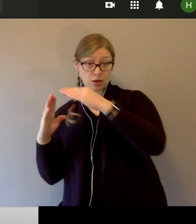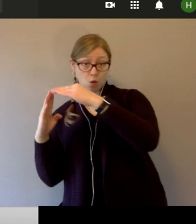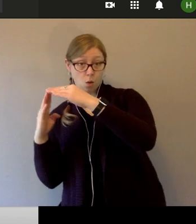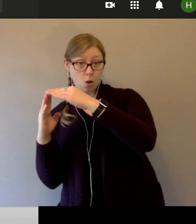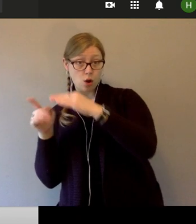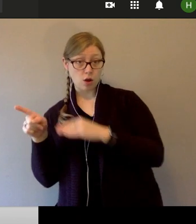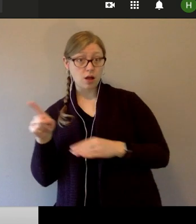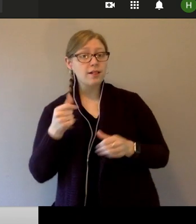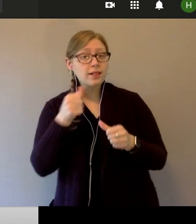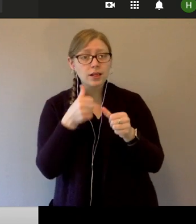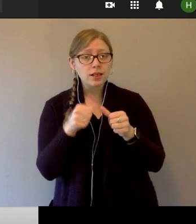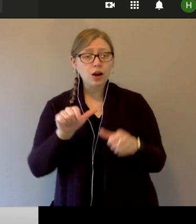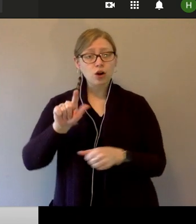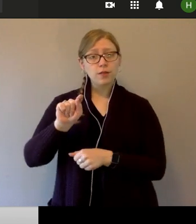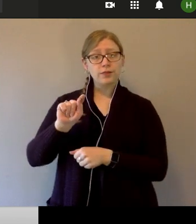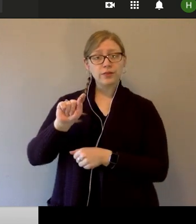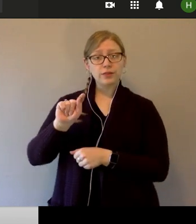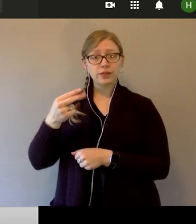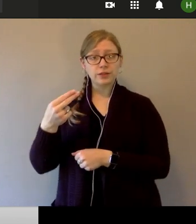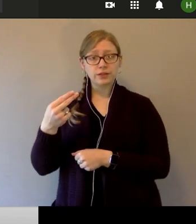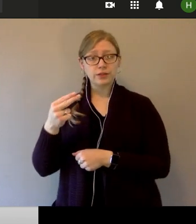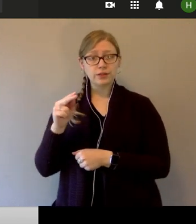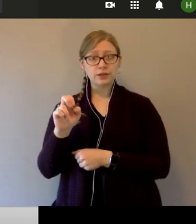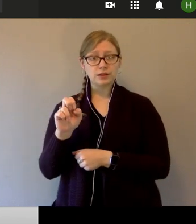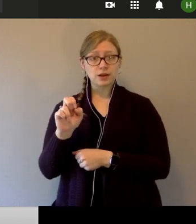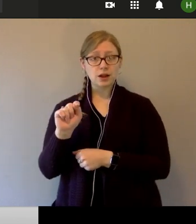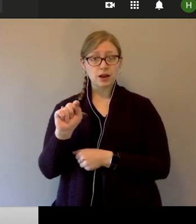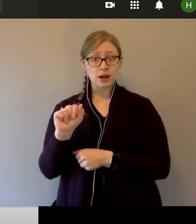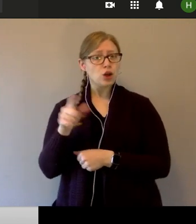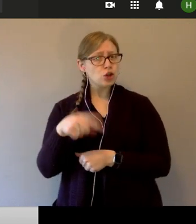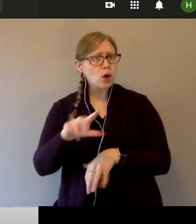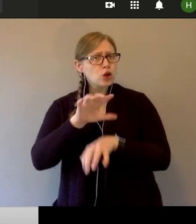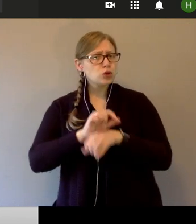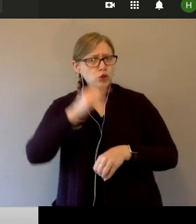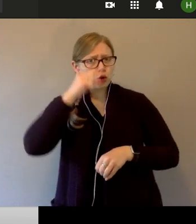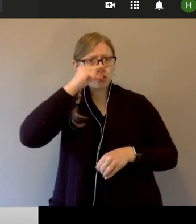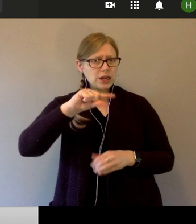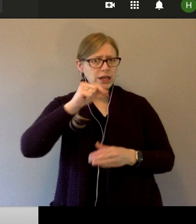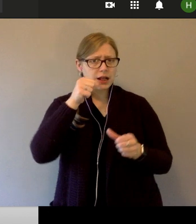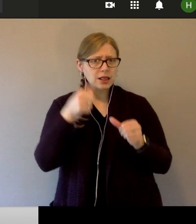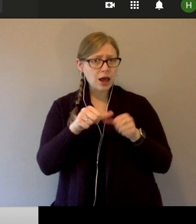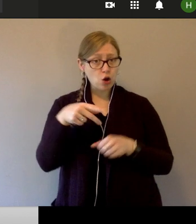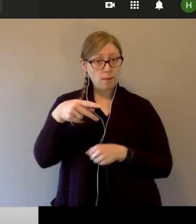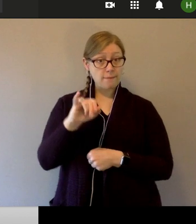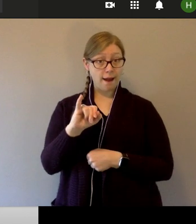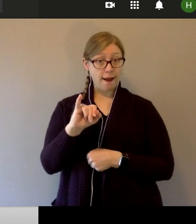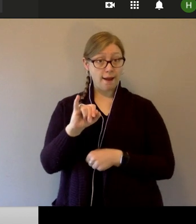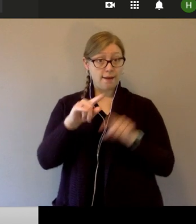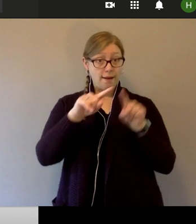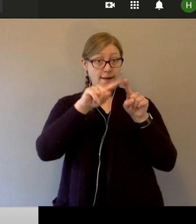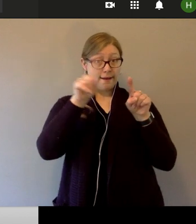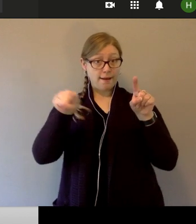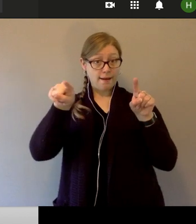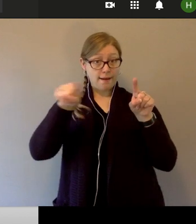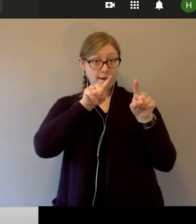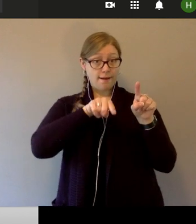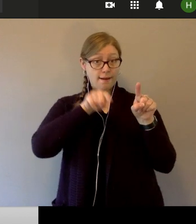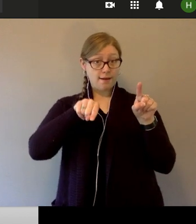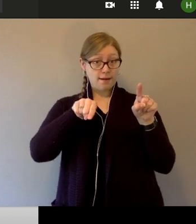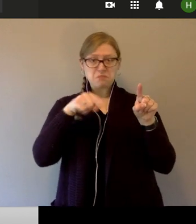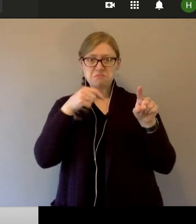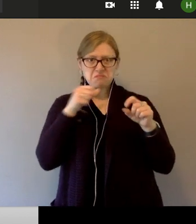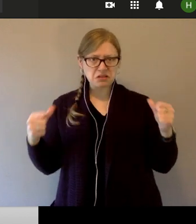And you're used to using the Greek letter pi, so that's not scary. But when we talk